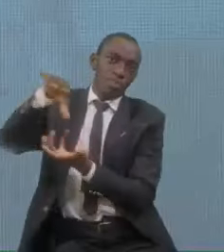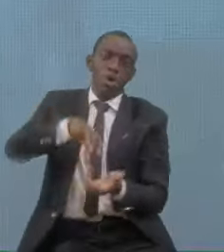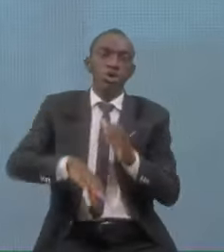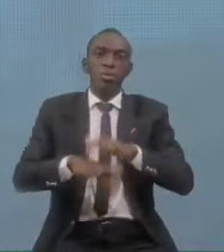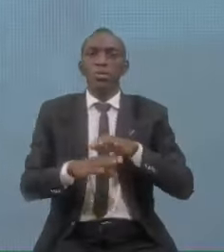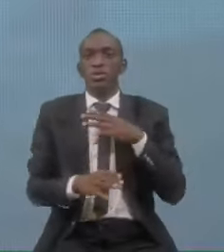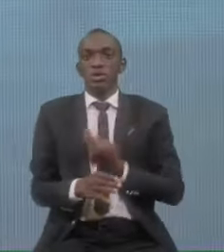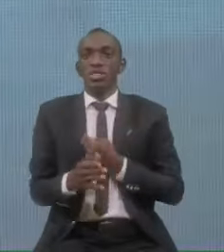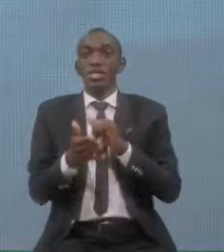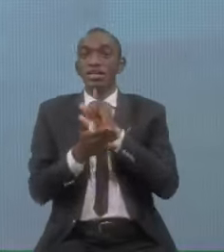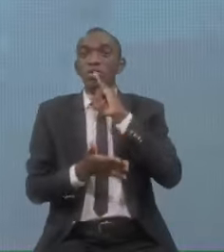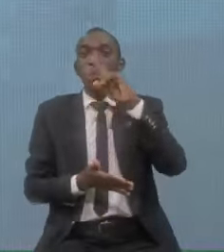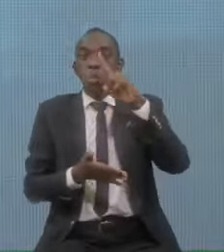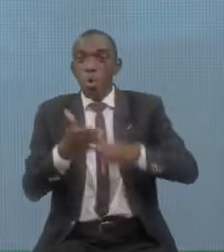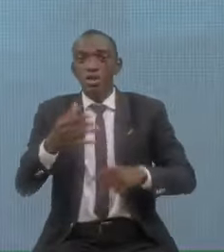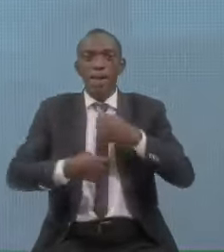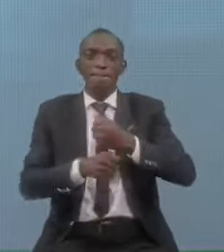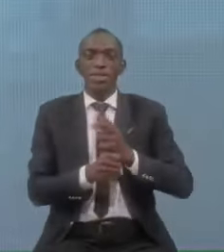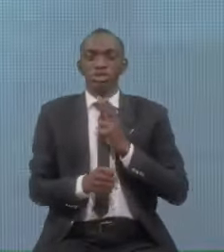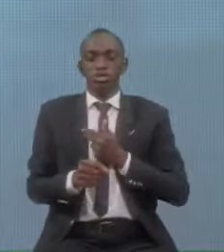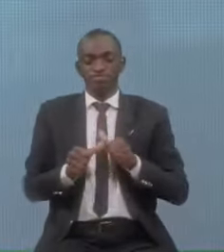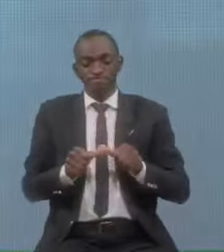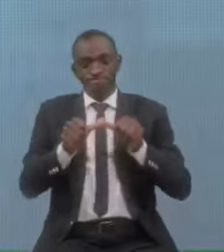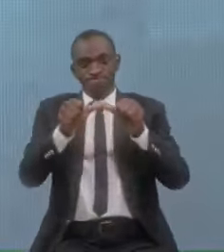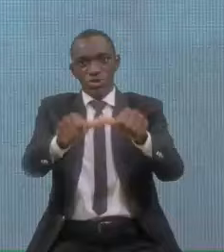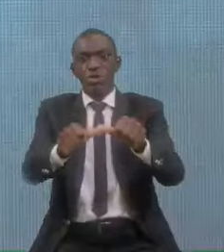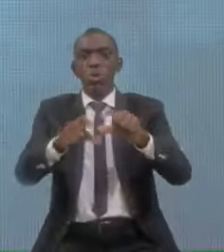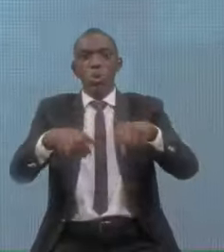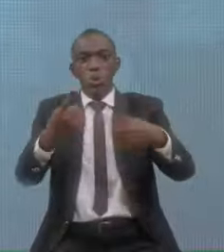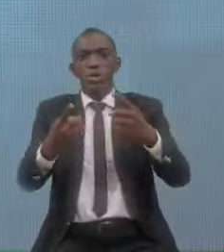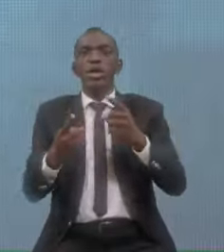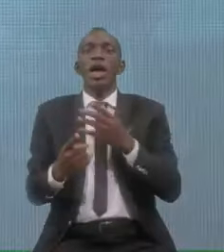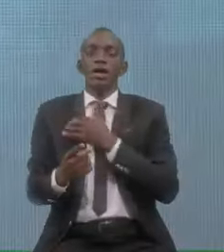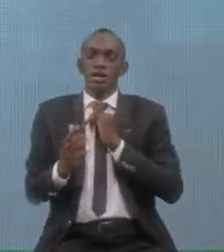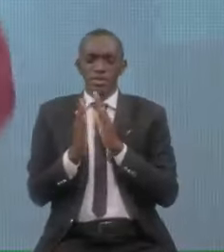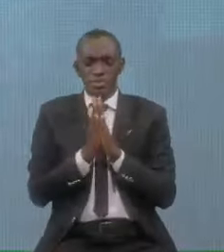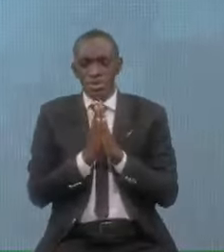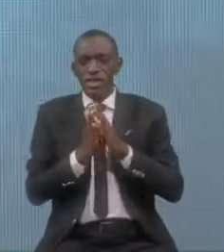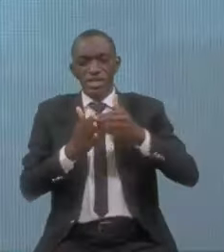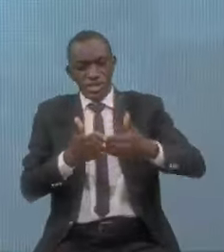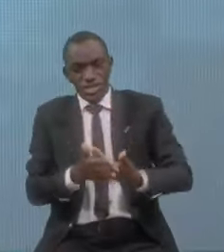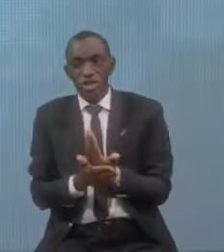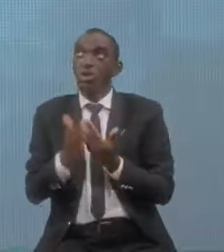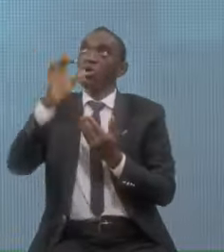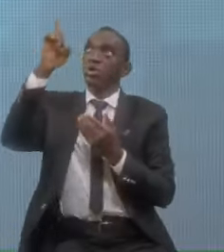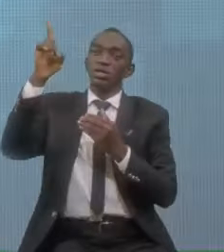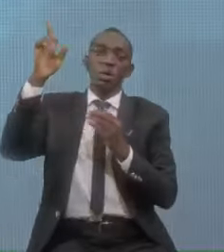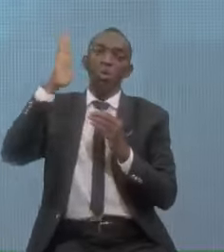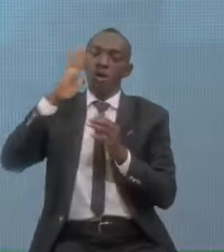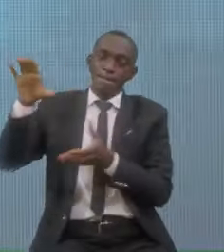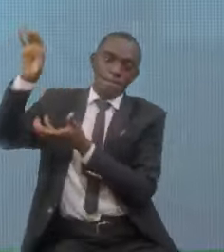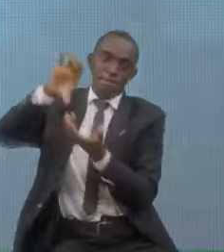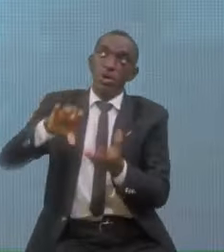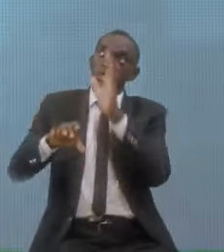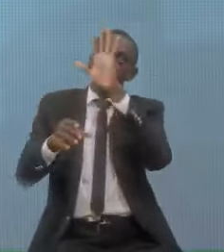what makes us keep going. And I pray afresh, the Lord will pour his spirit upon you